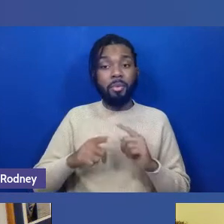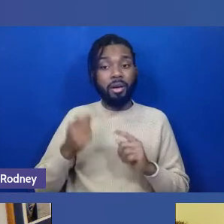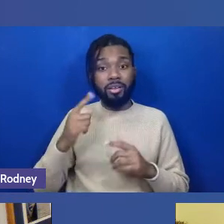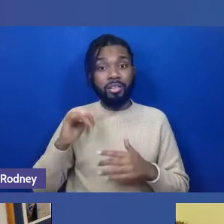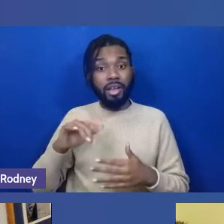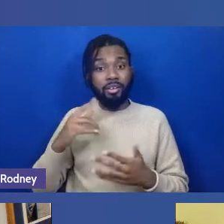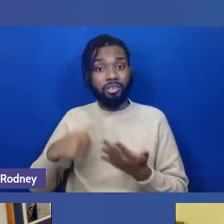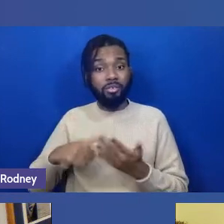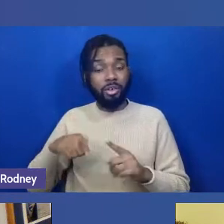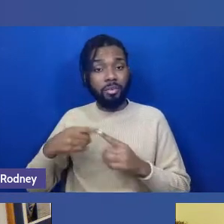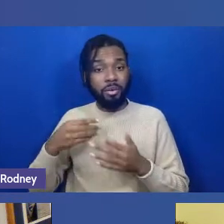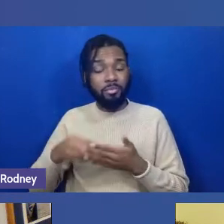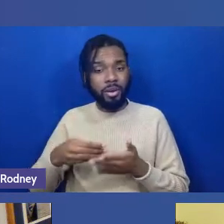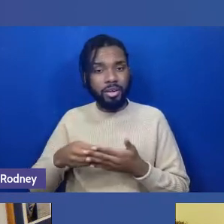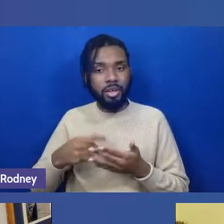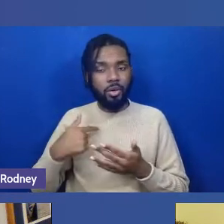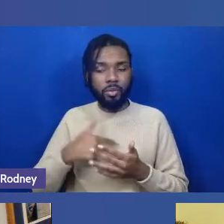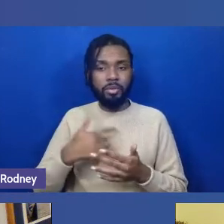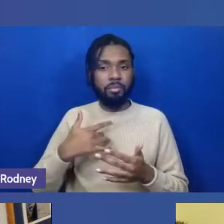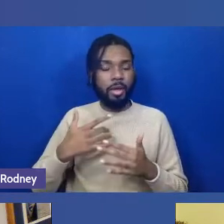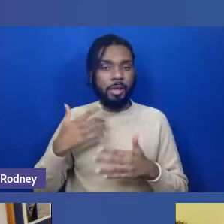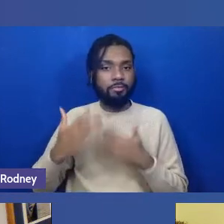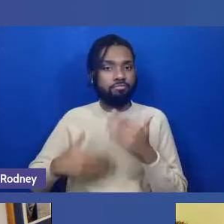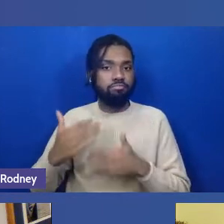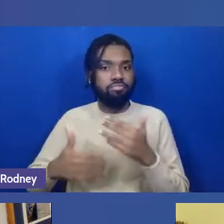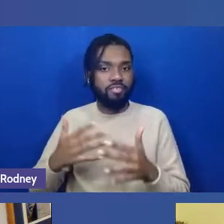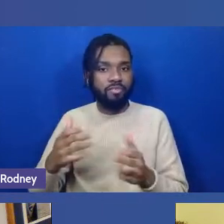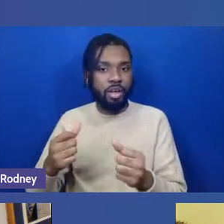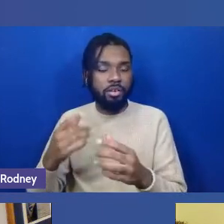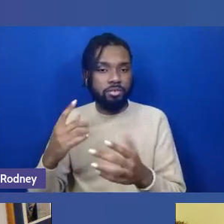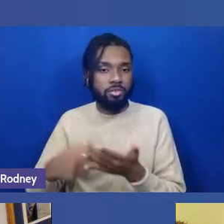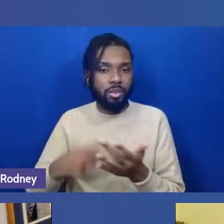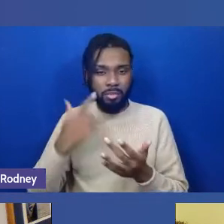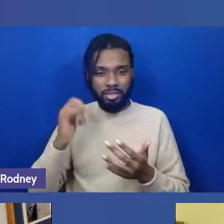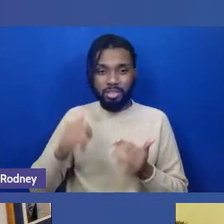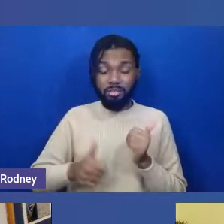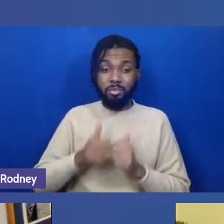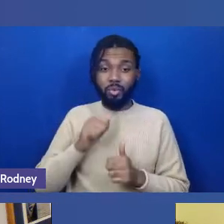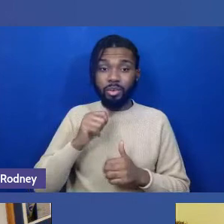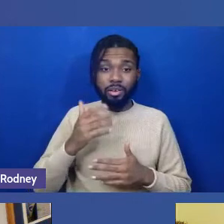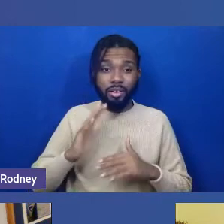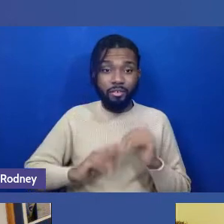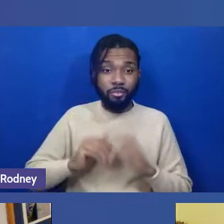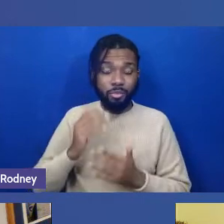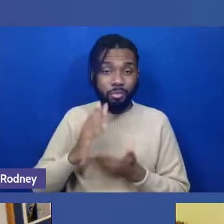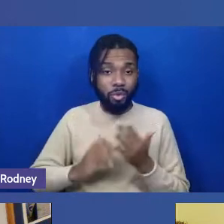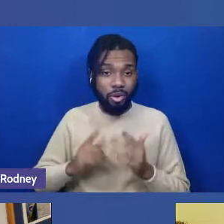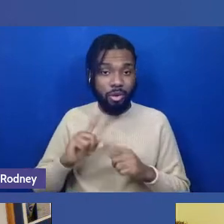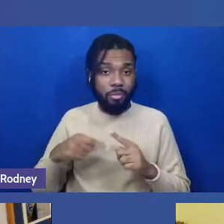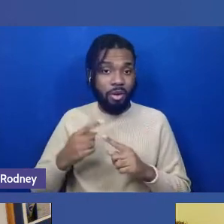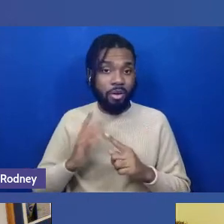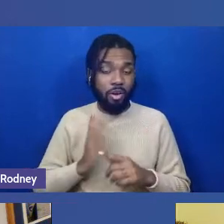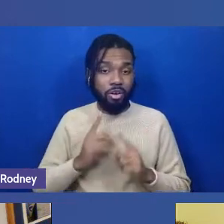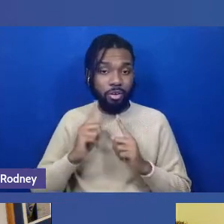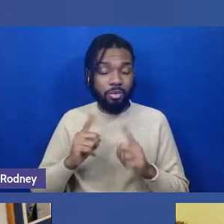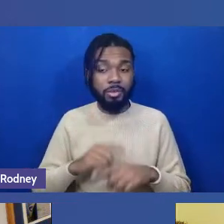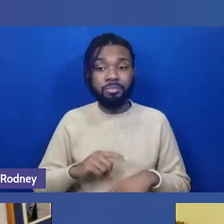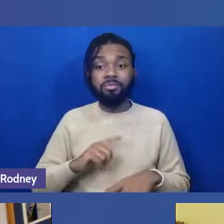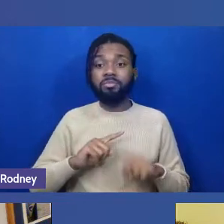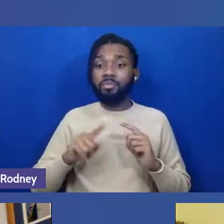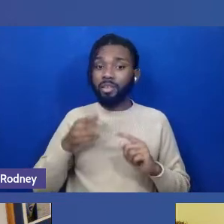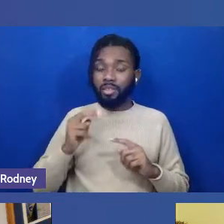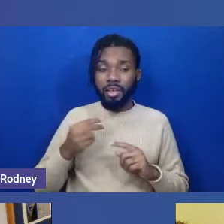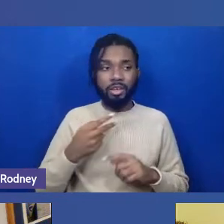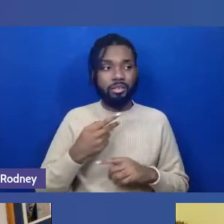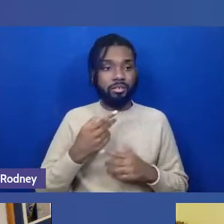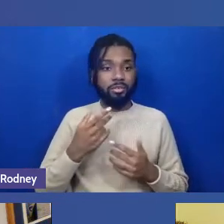our relationship, right? And so then we had to have a moment, which could have went really badly. I mean, I could have just walked